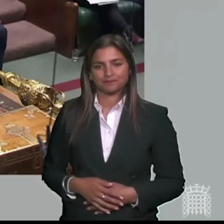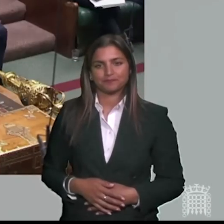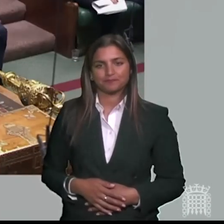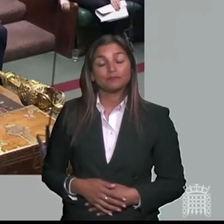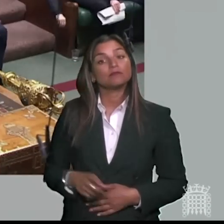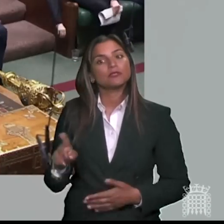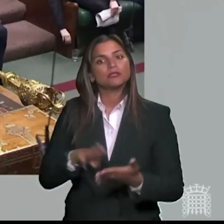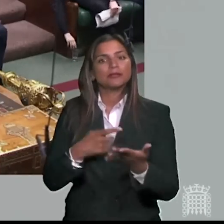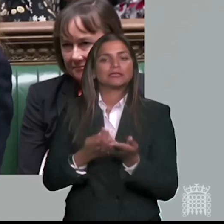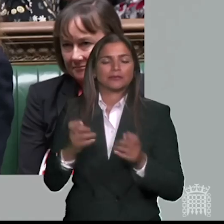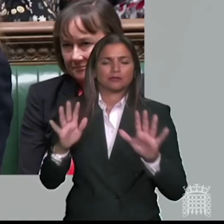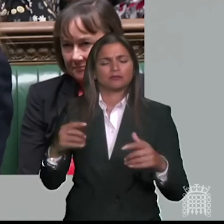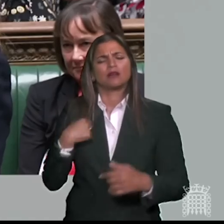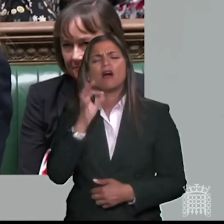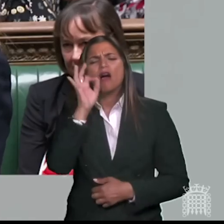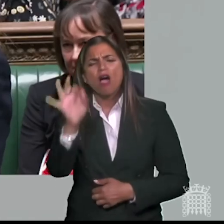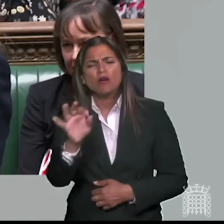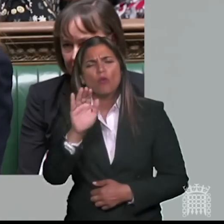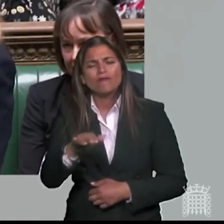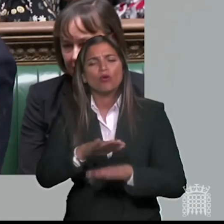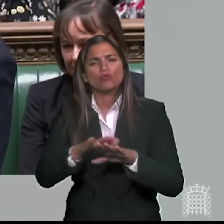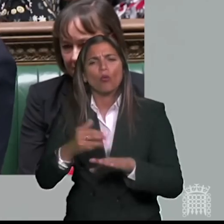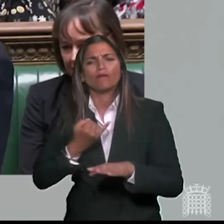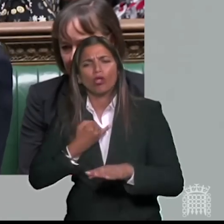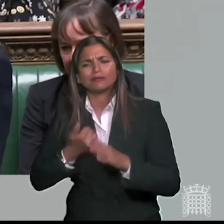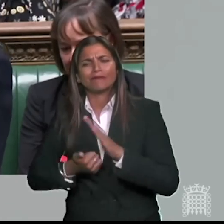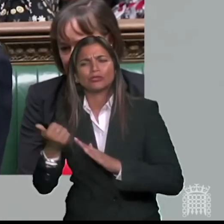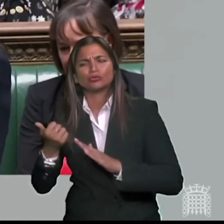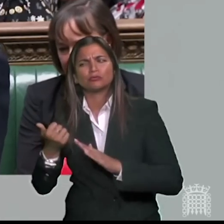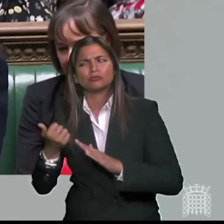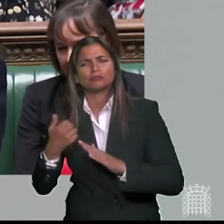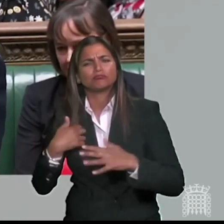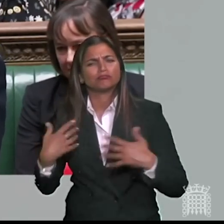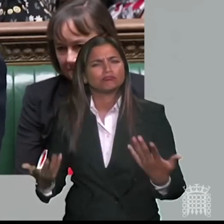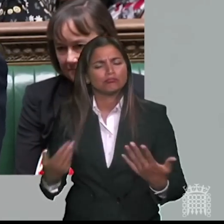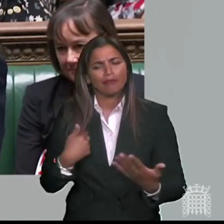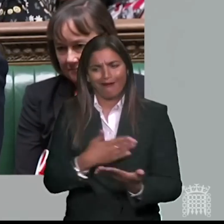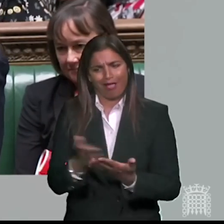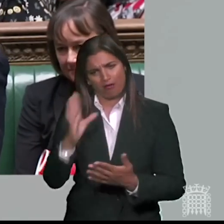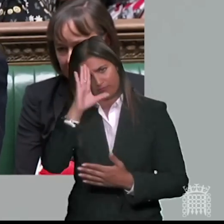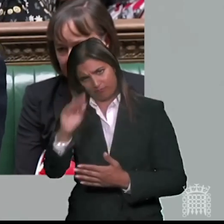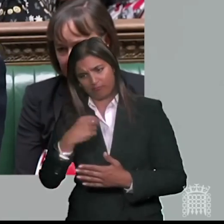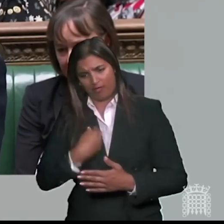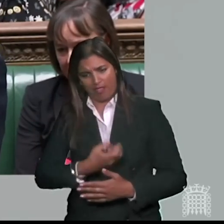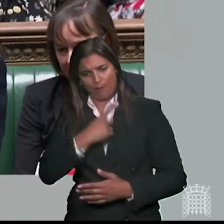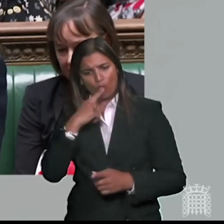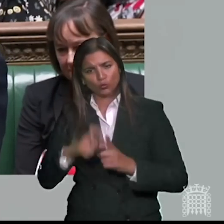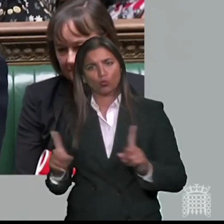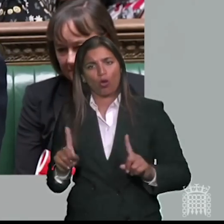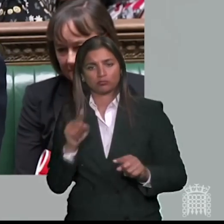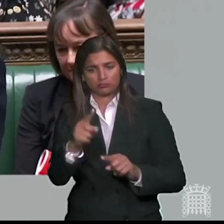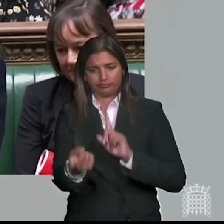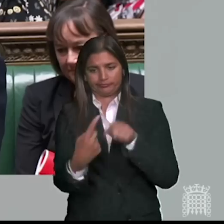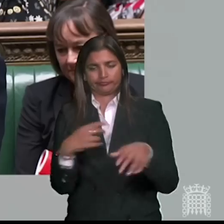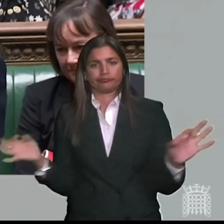Mr Speaker, I asked a question about no-fault evictions. I was very clear on what the Labour Party would do, but I can't see us getting through a